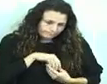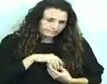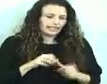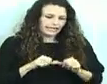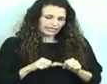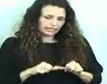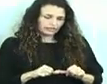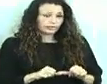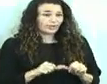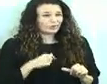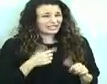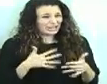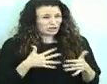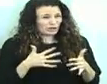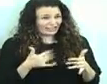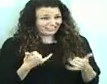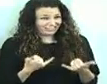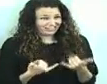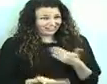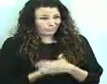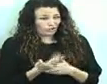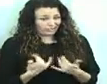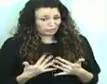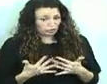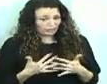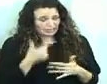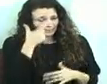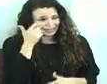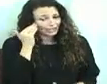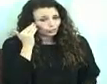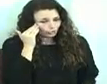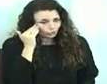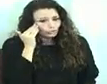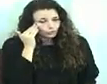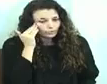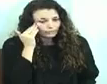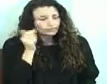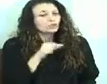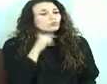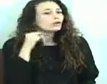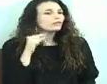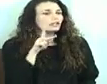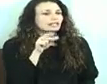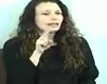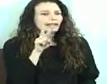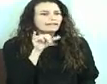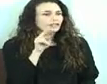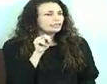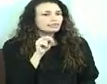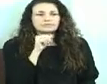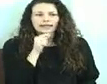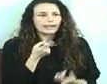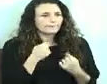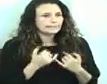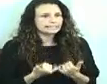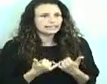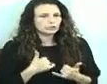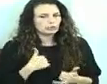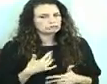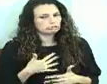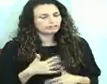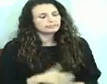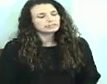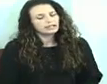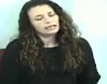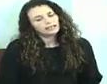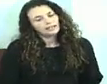I was a little nervous coming in this morning because I knew that Reverend Kevin was not going to be here today. And